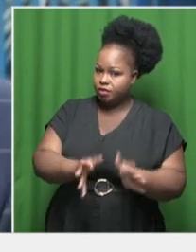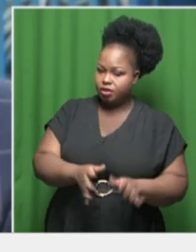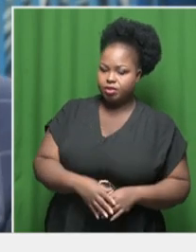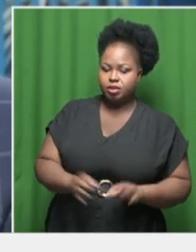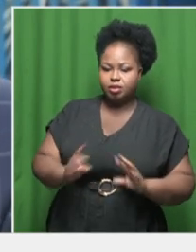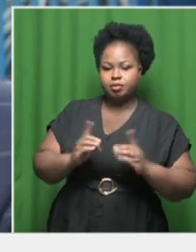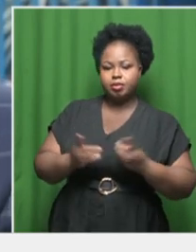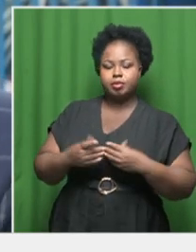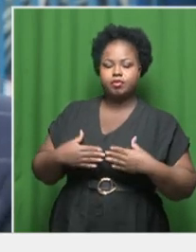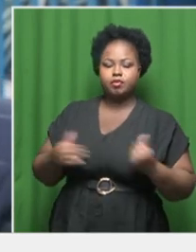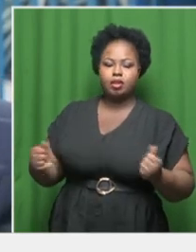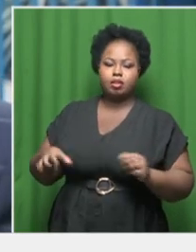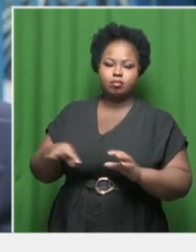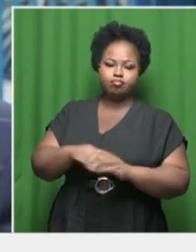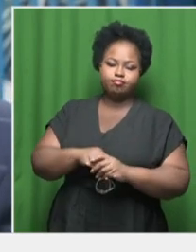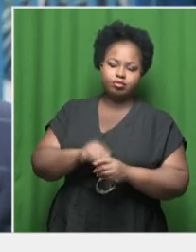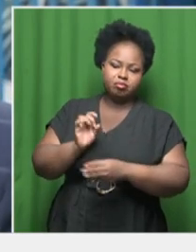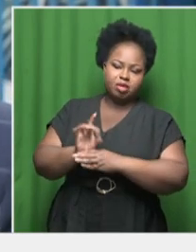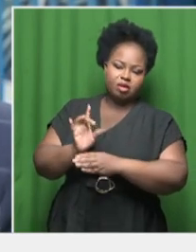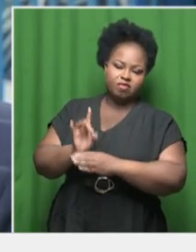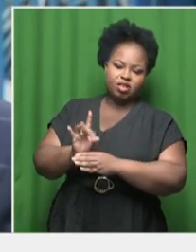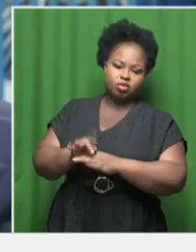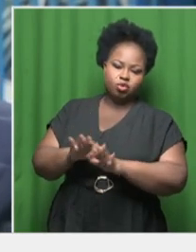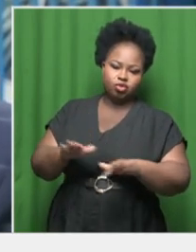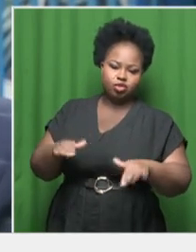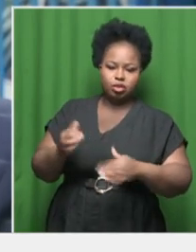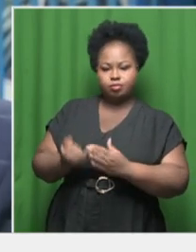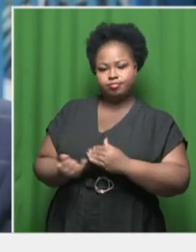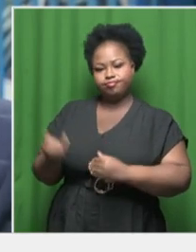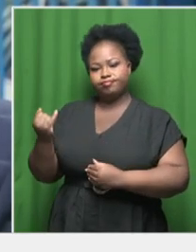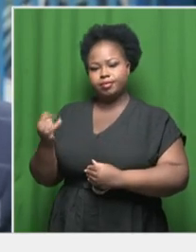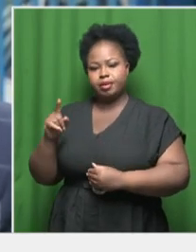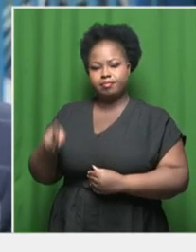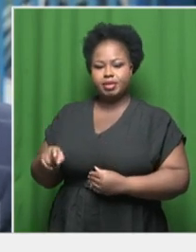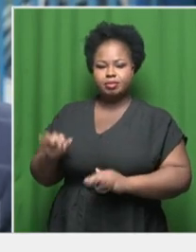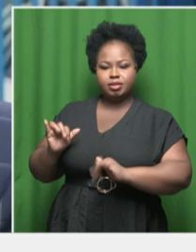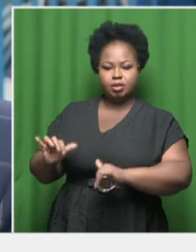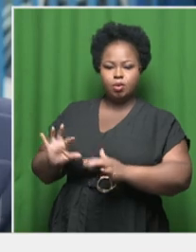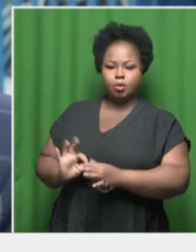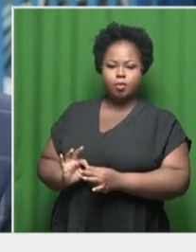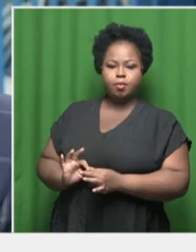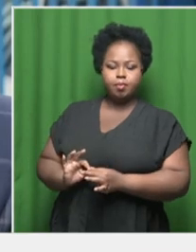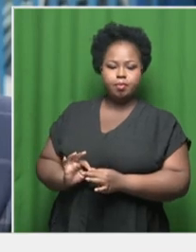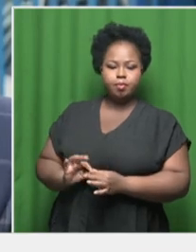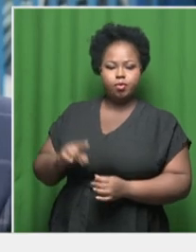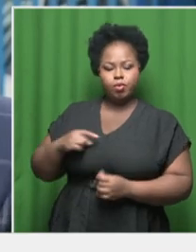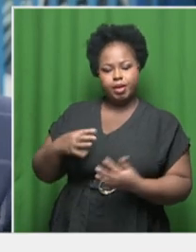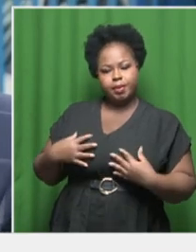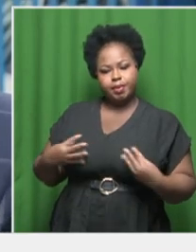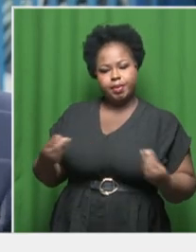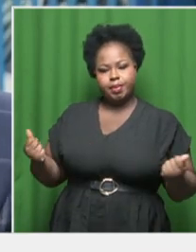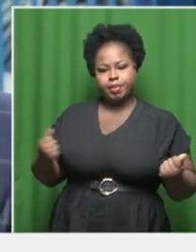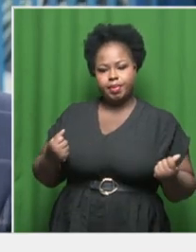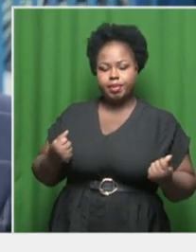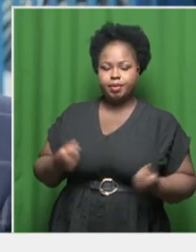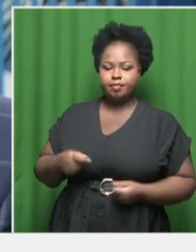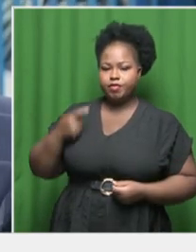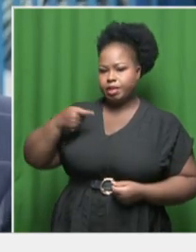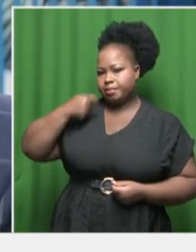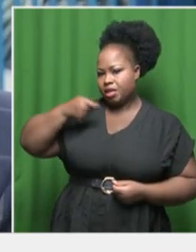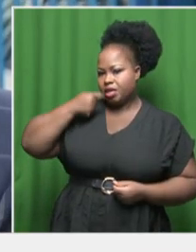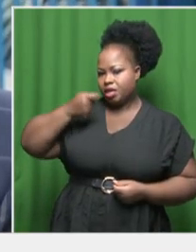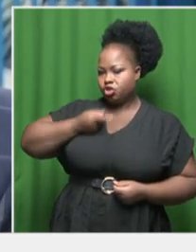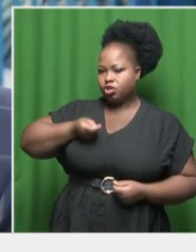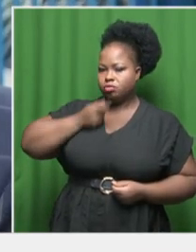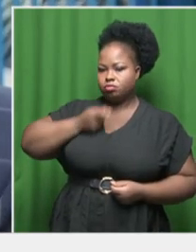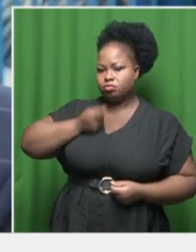the Department of Health, and the advice on them is those children are then isolated and they must remain at home so that they can be given the necessary medication